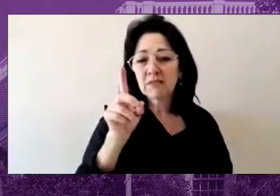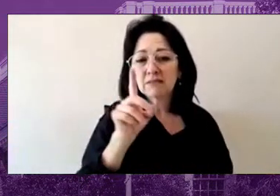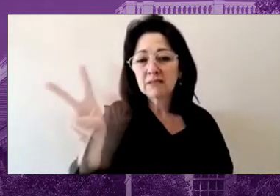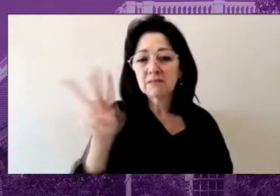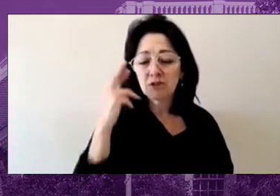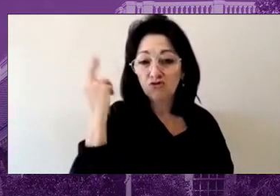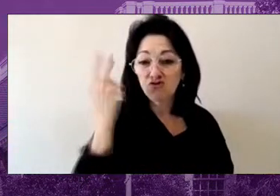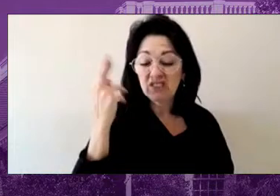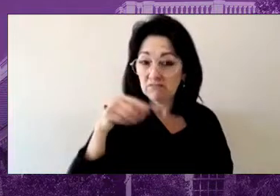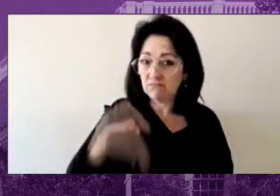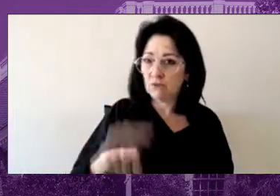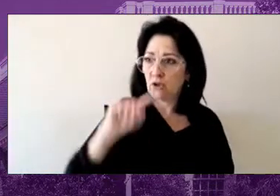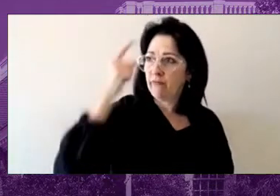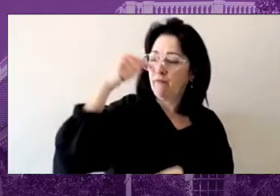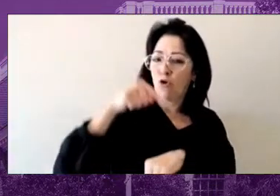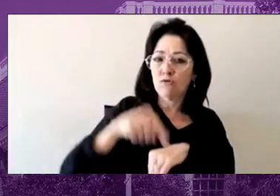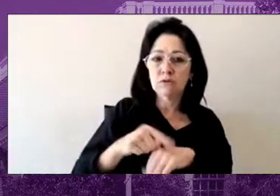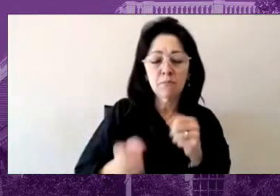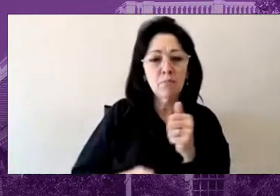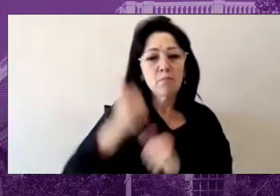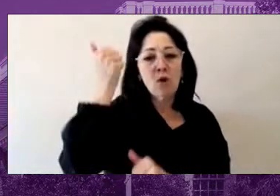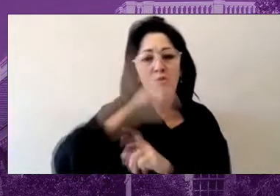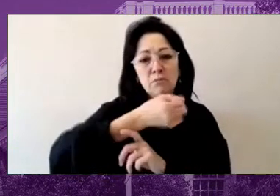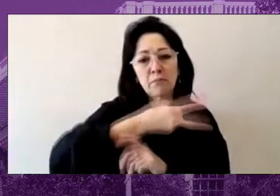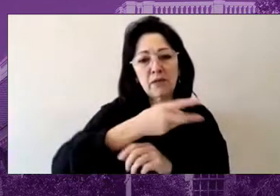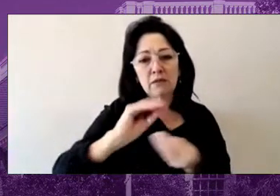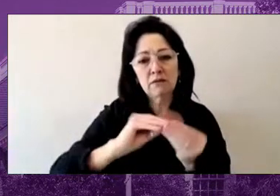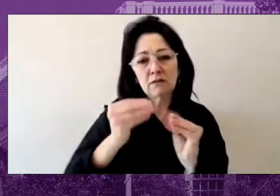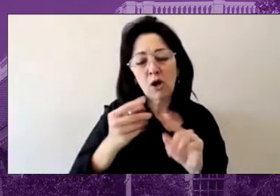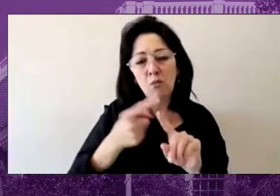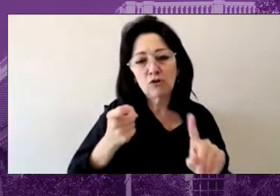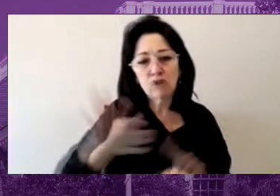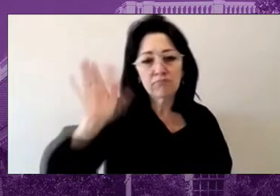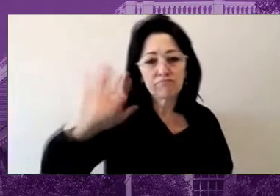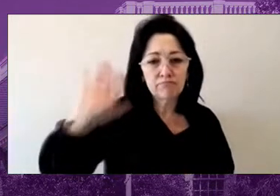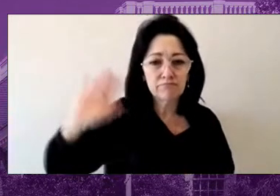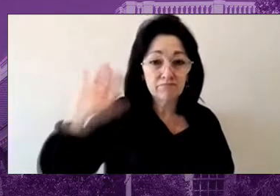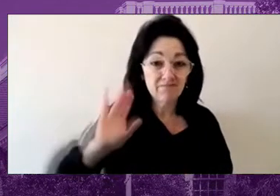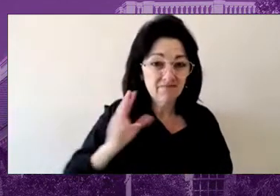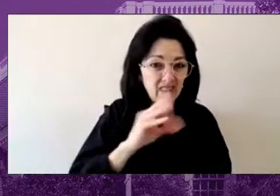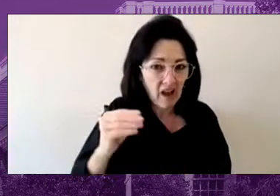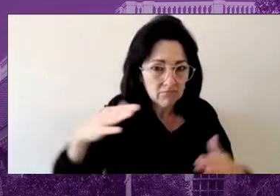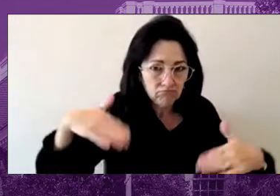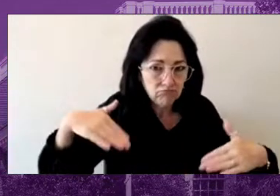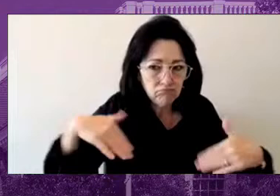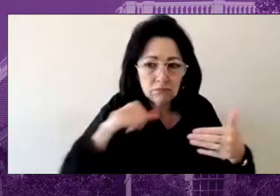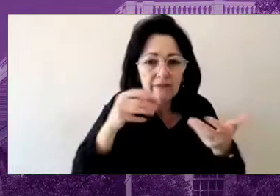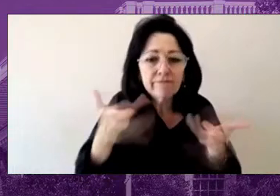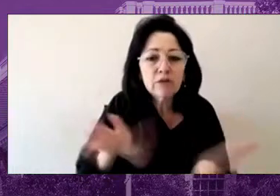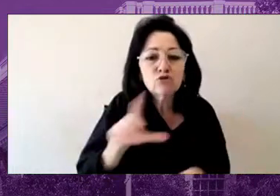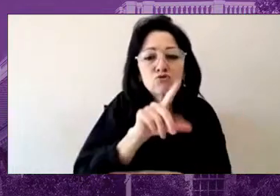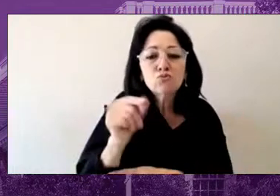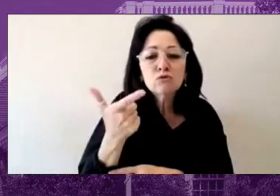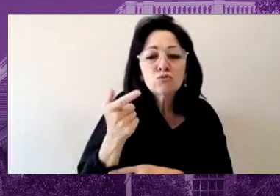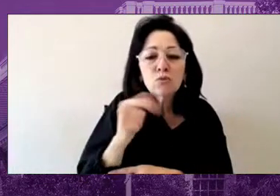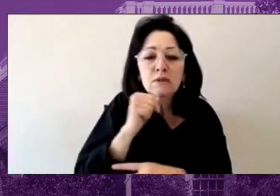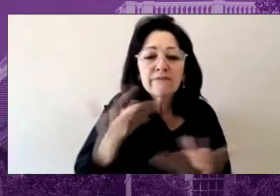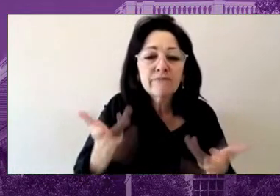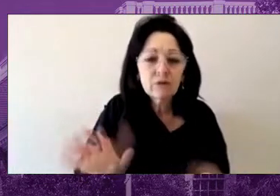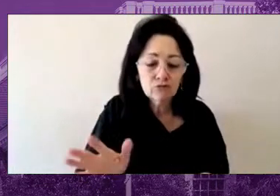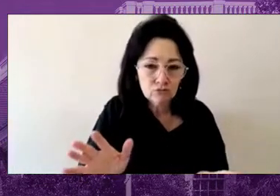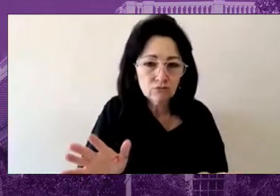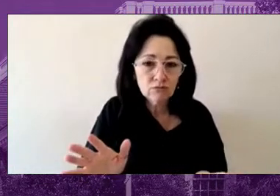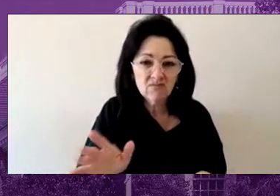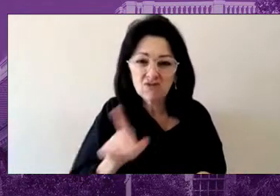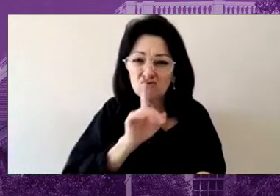year in recent times. And of course, our year is not over yet. This is unacceptable, and we have